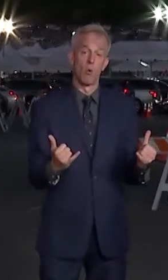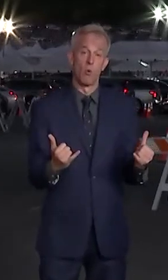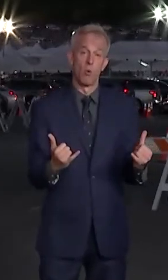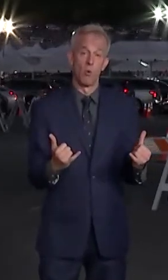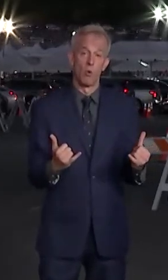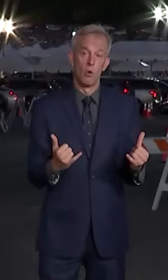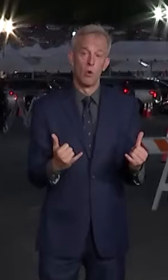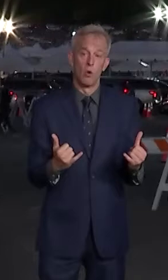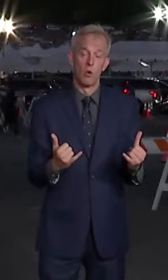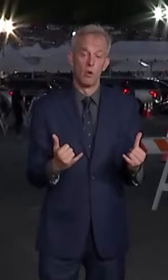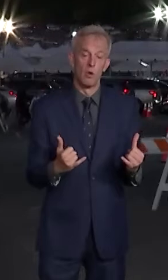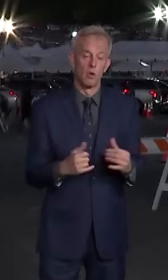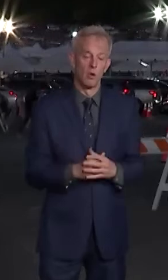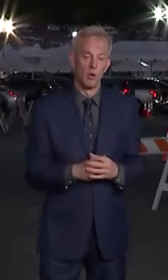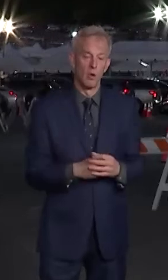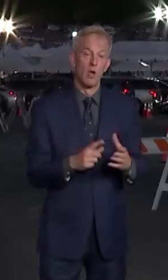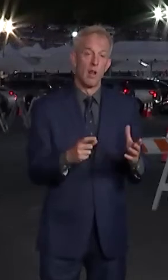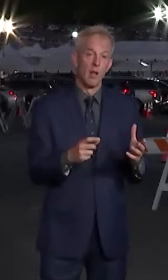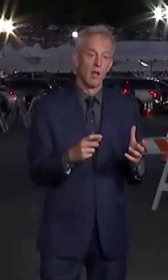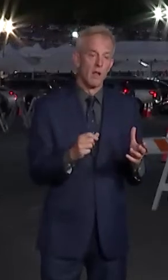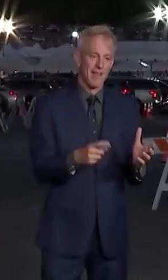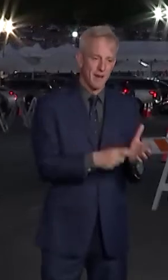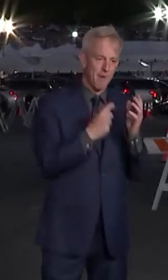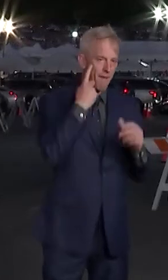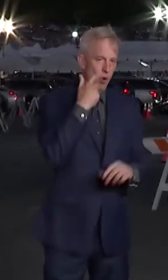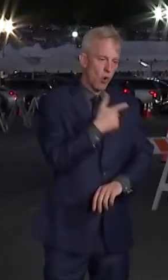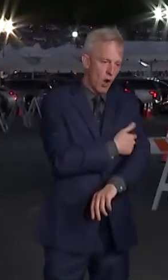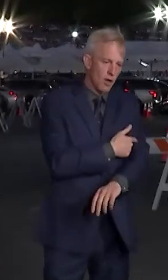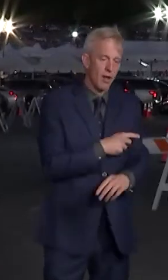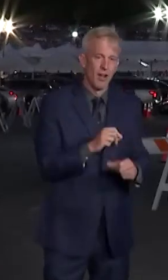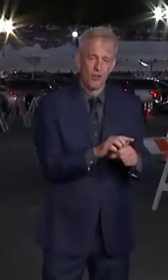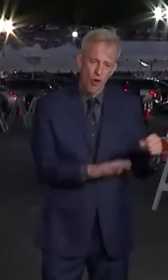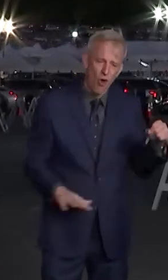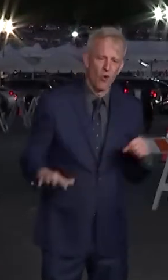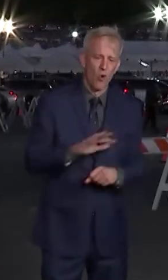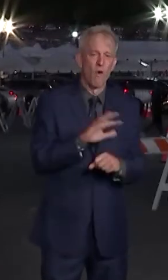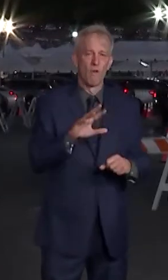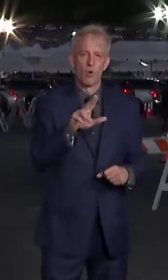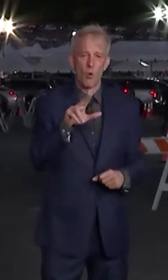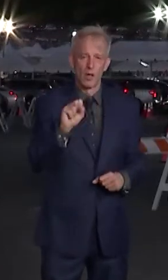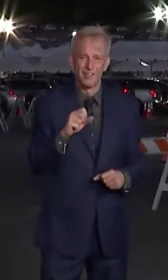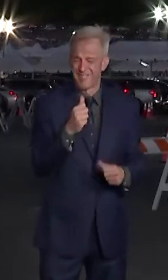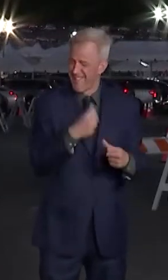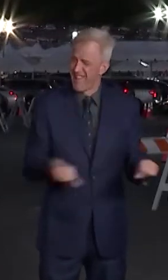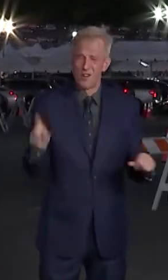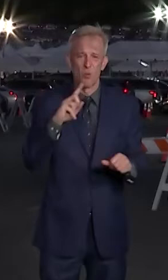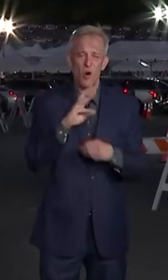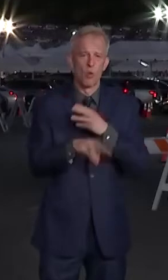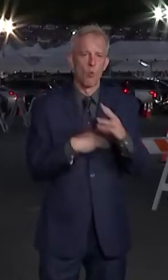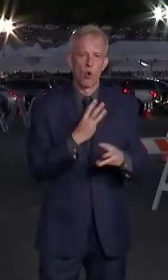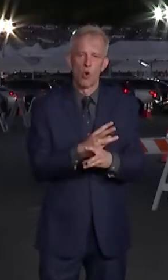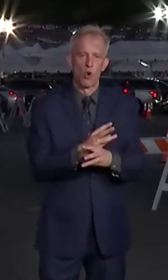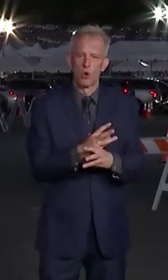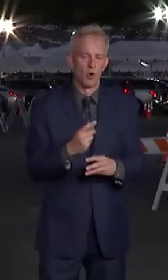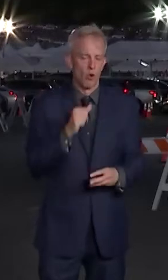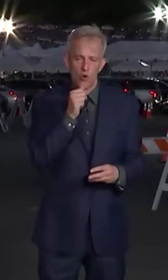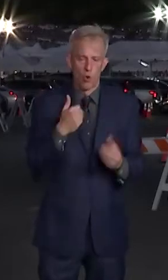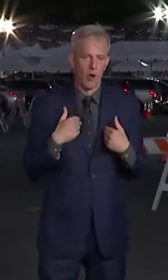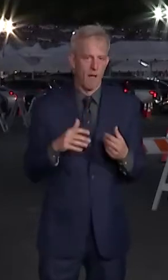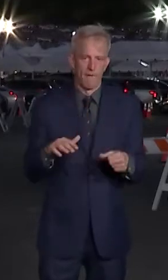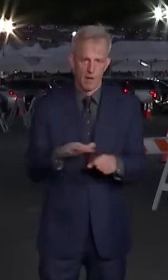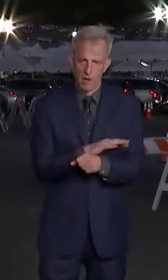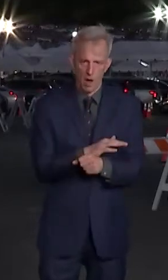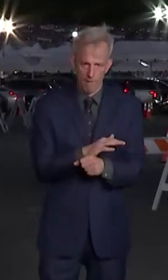demand in Los Angeles, California, America, frankly, anywhere in the world, far outstrips supply